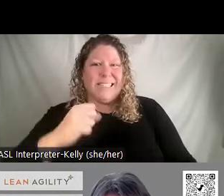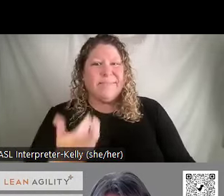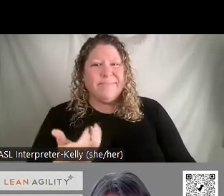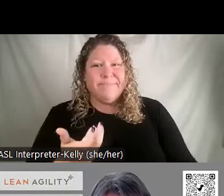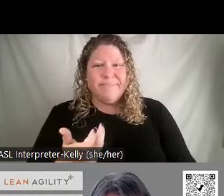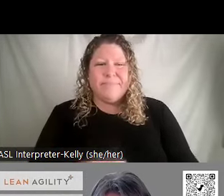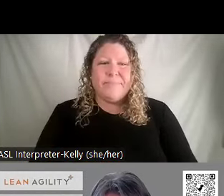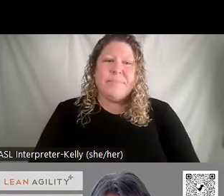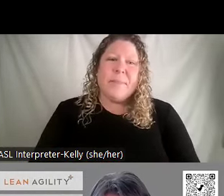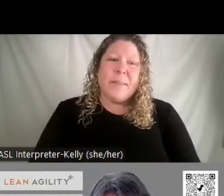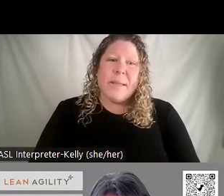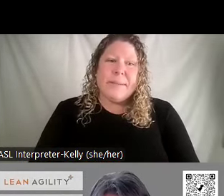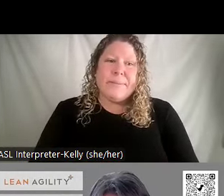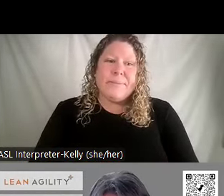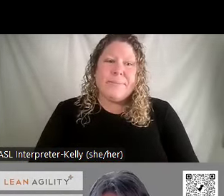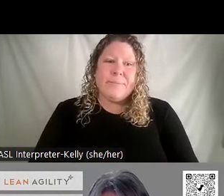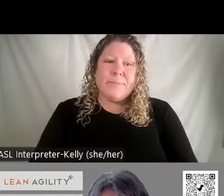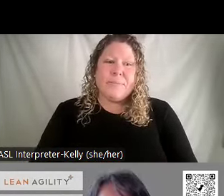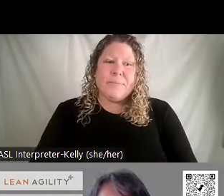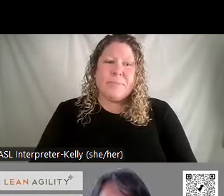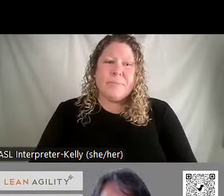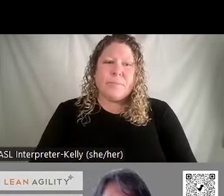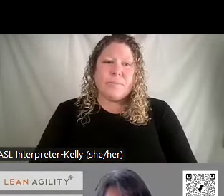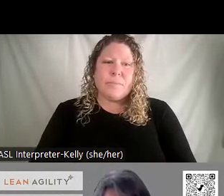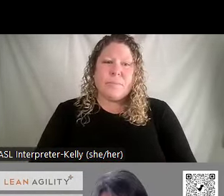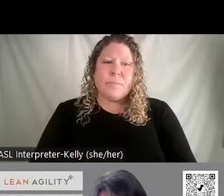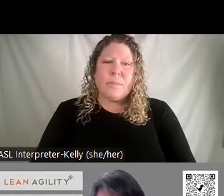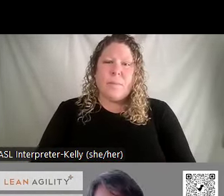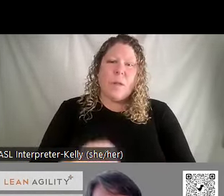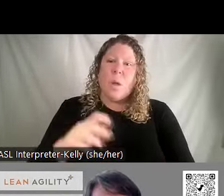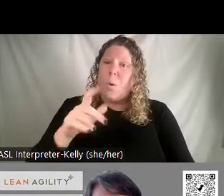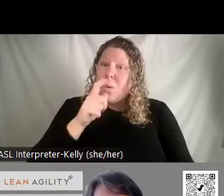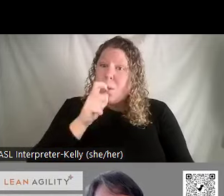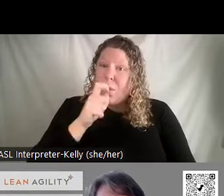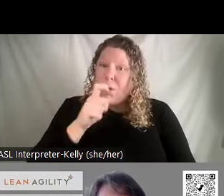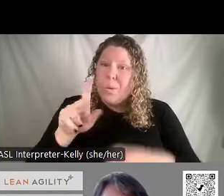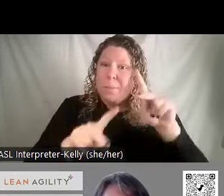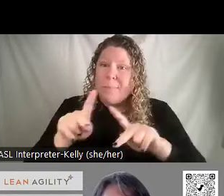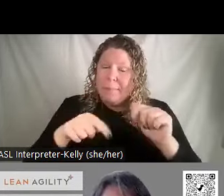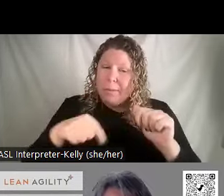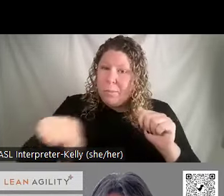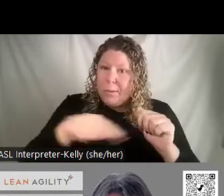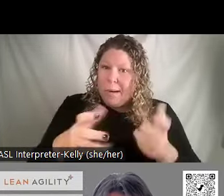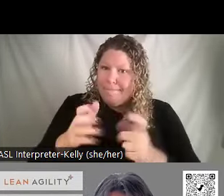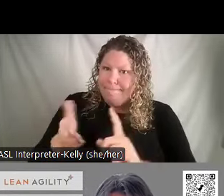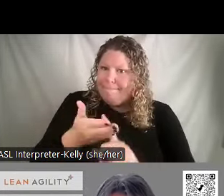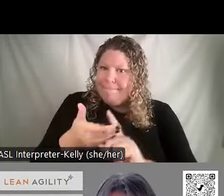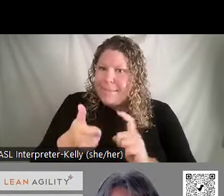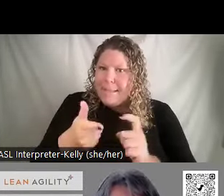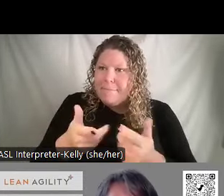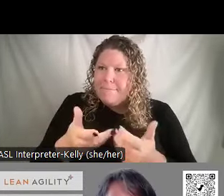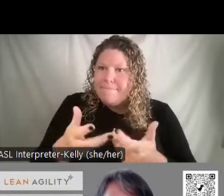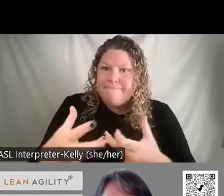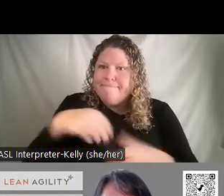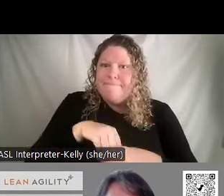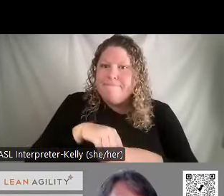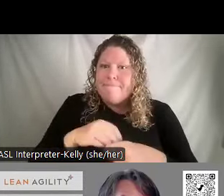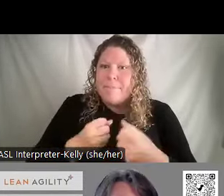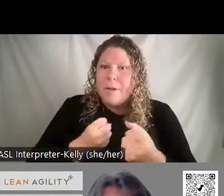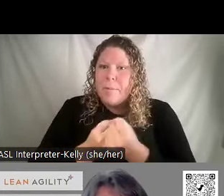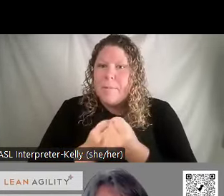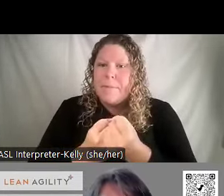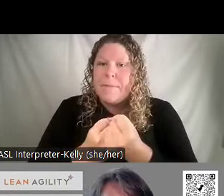we think about who are those people that we might want to create the ownership in, we might want to think about